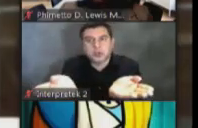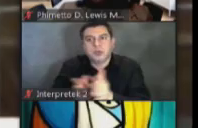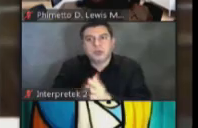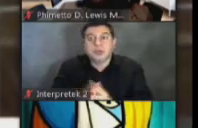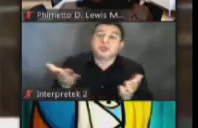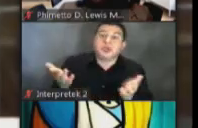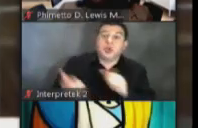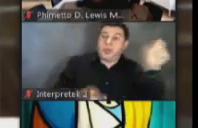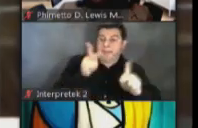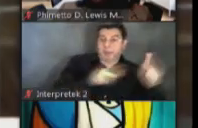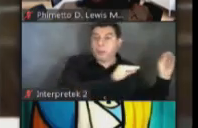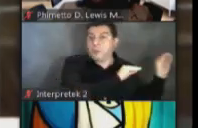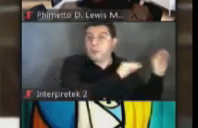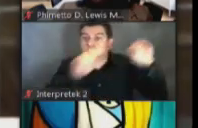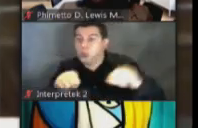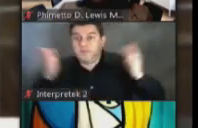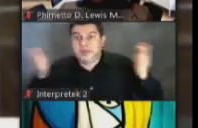in, have